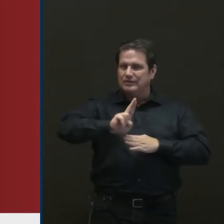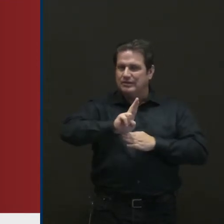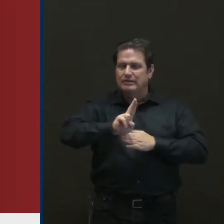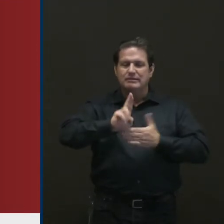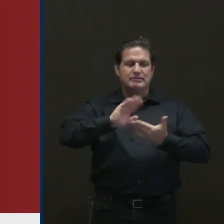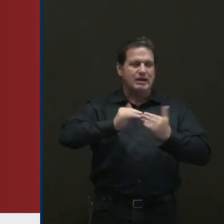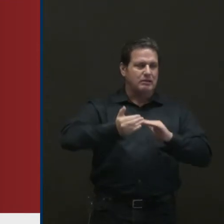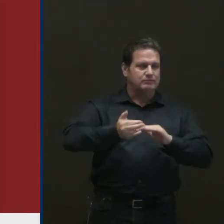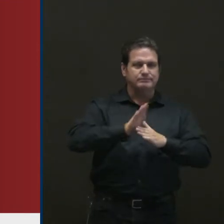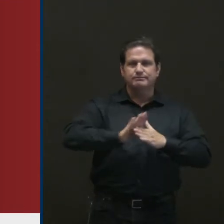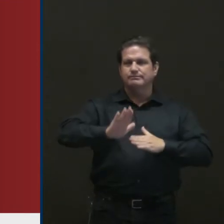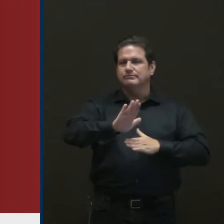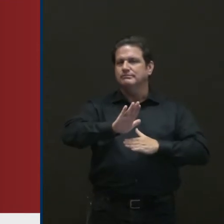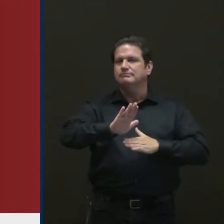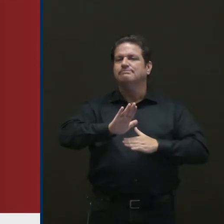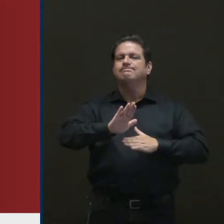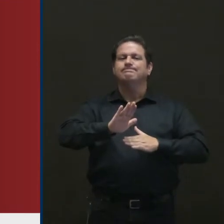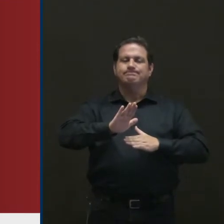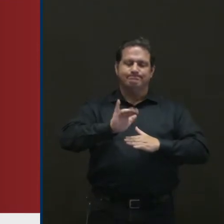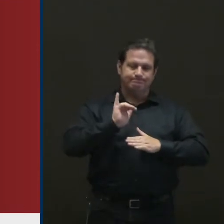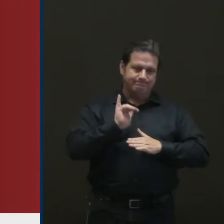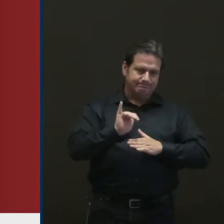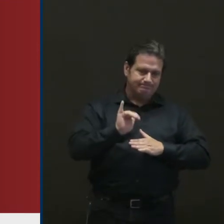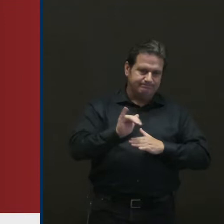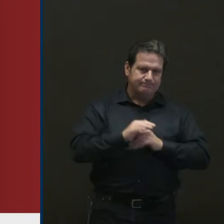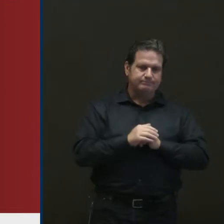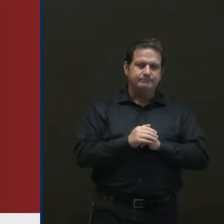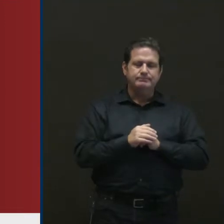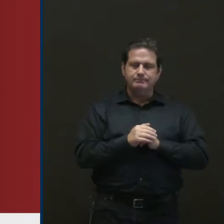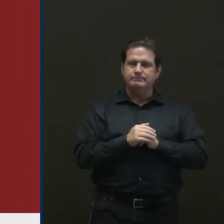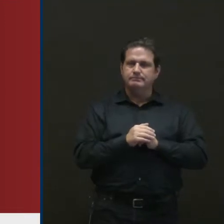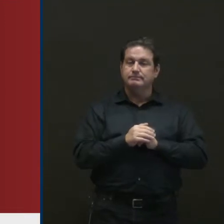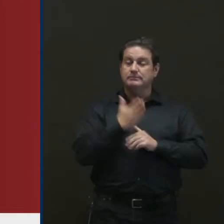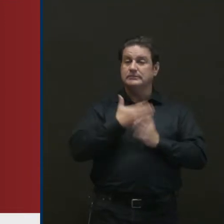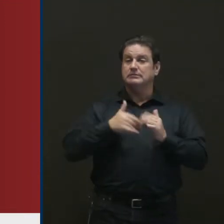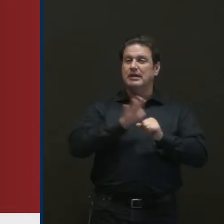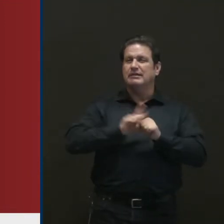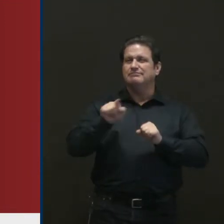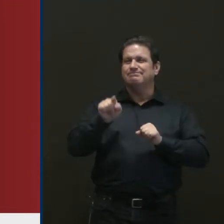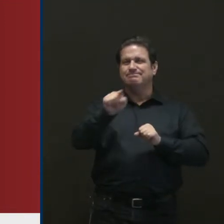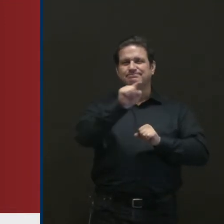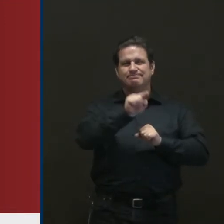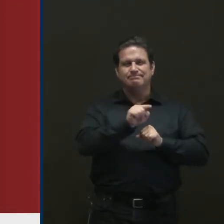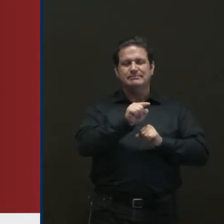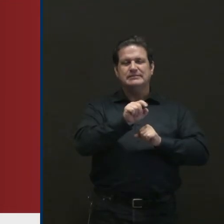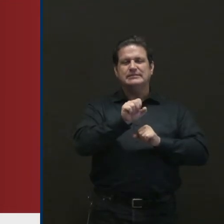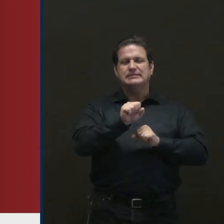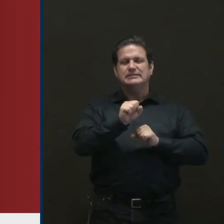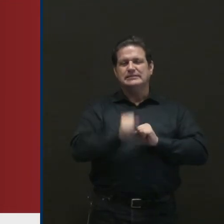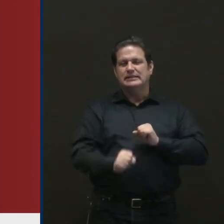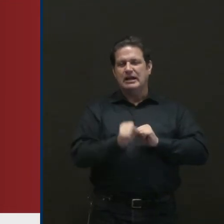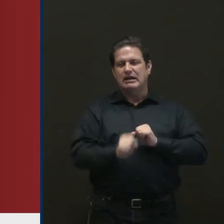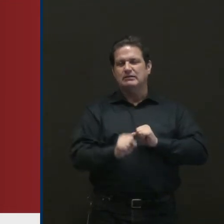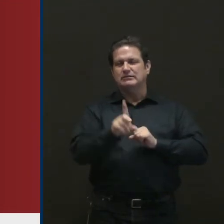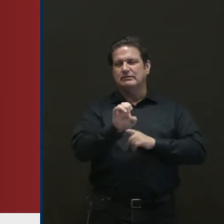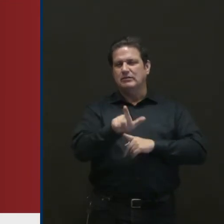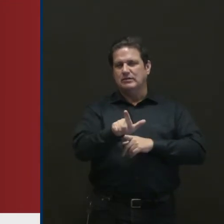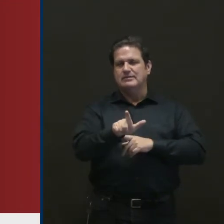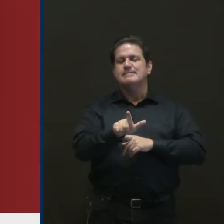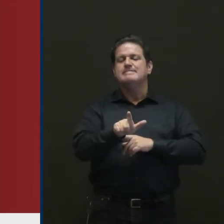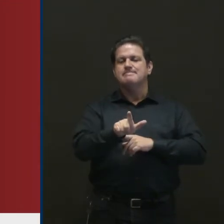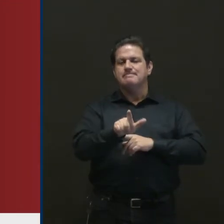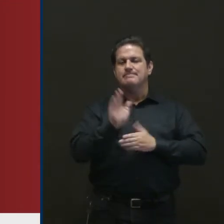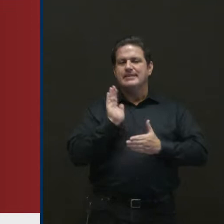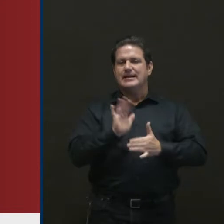towns, in our college towns, Dover and Newark, and in some of the areas, again, in Sussex County, where we see